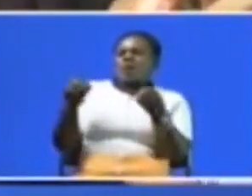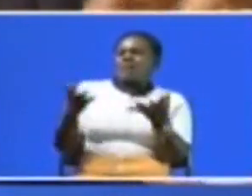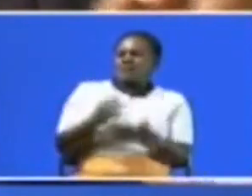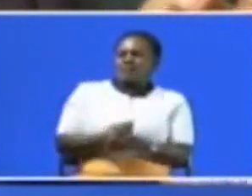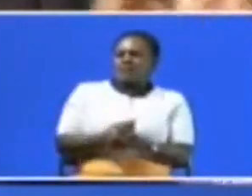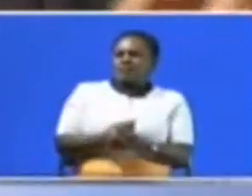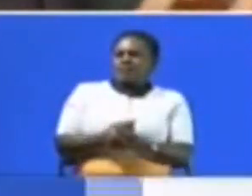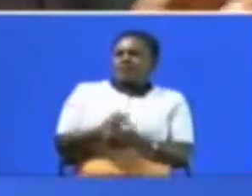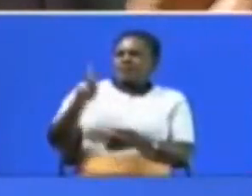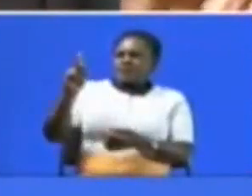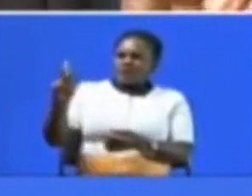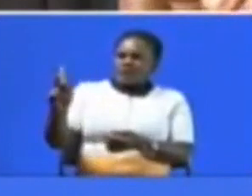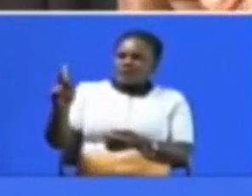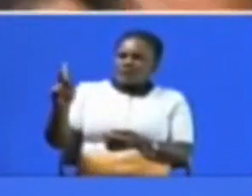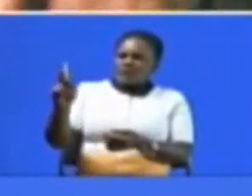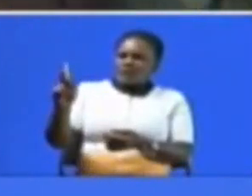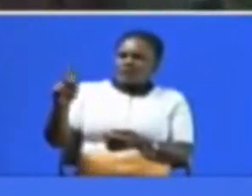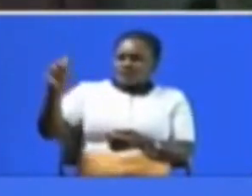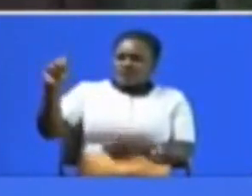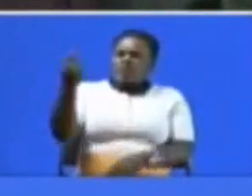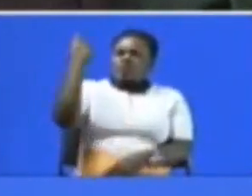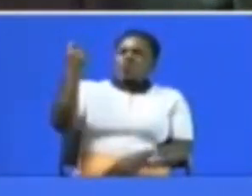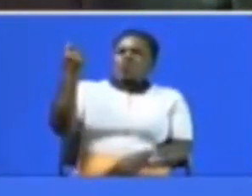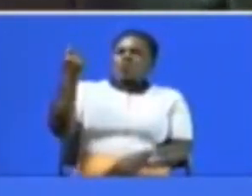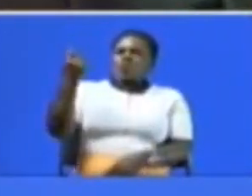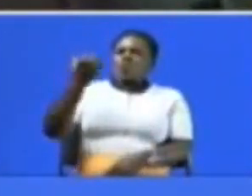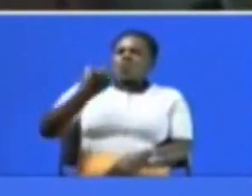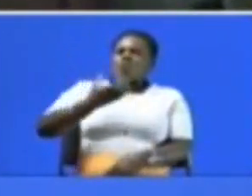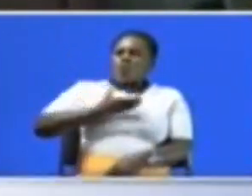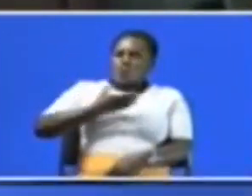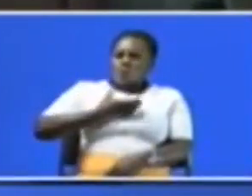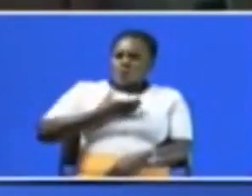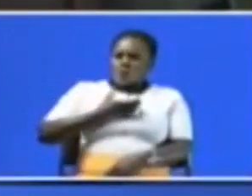much does KQ or